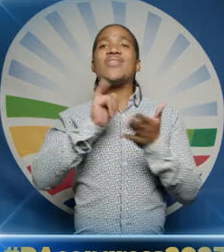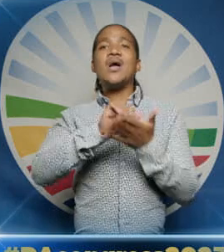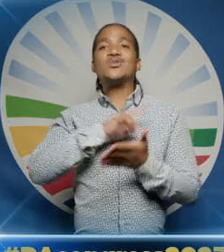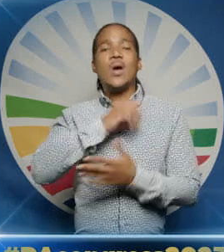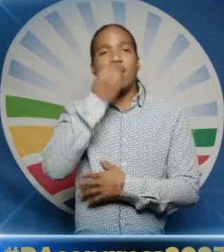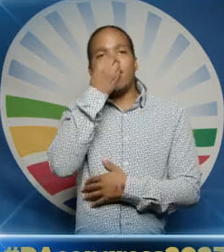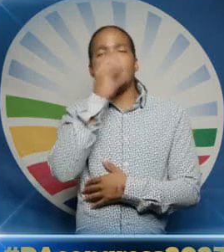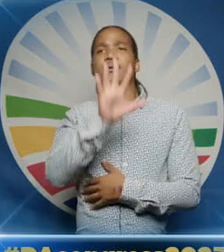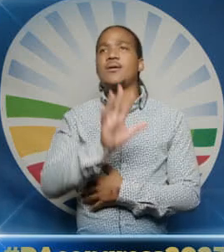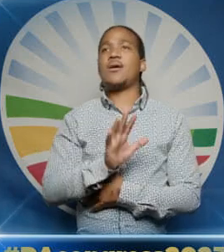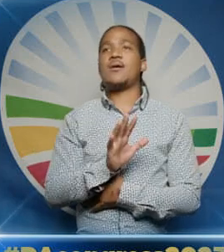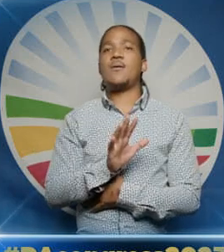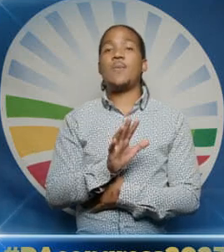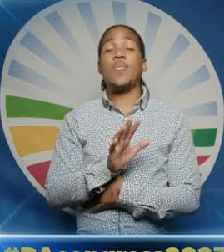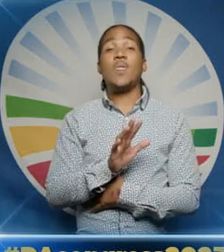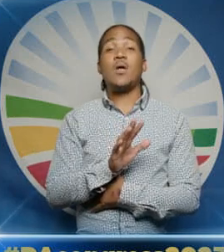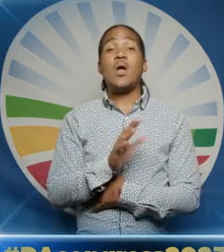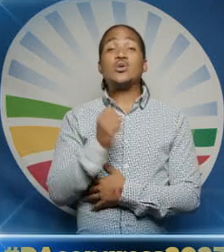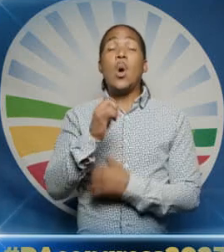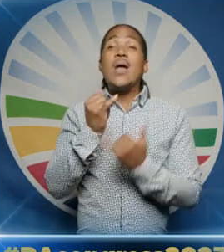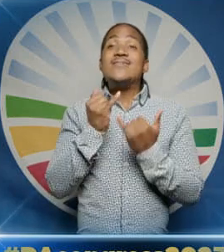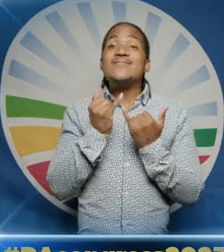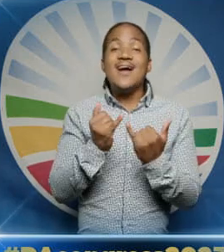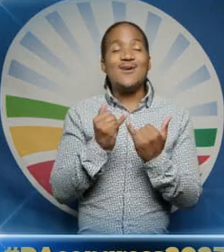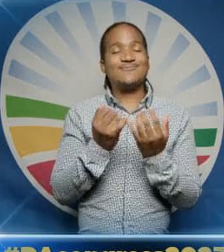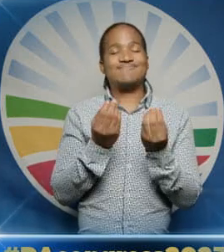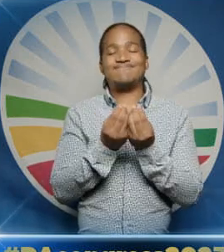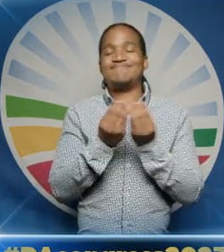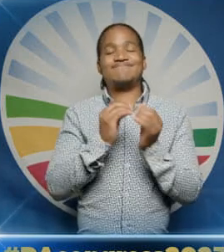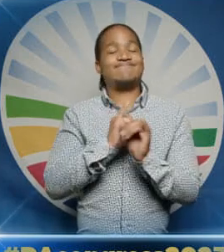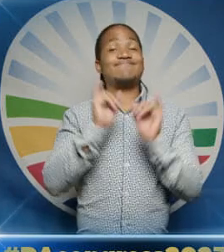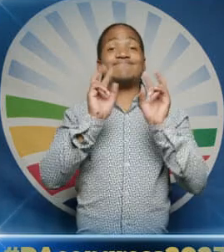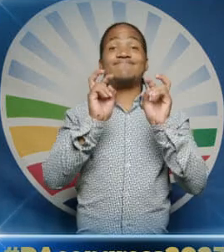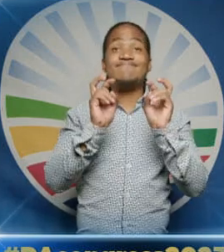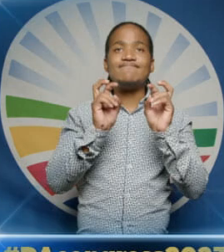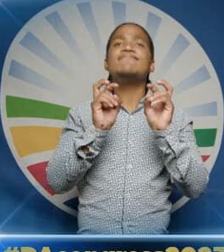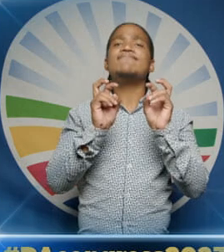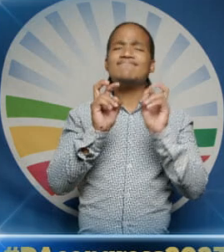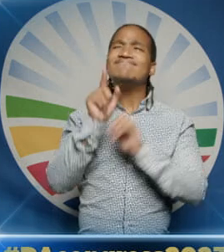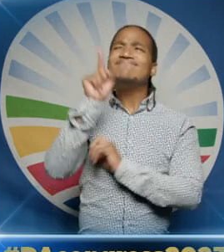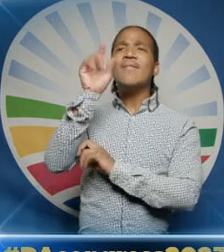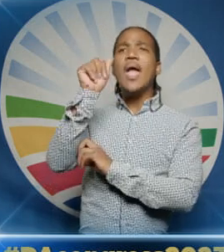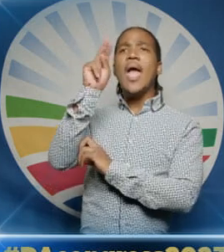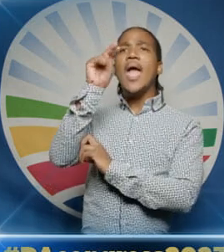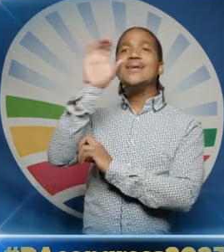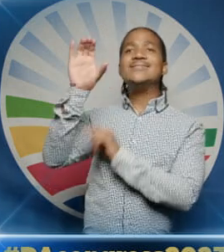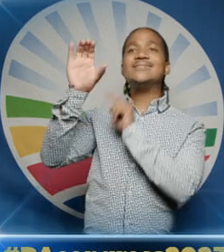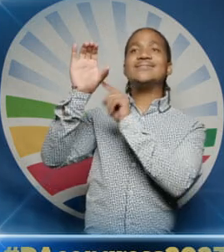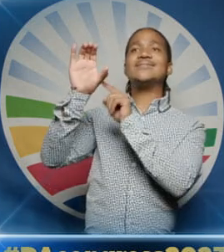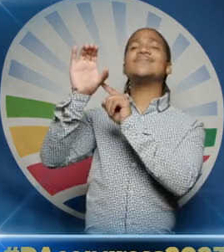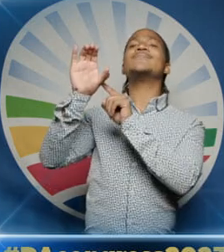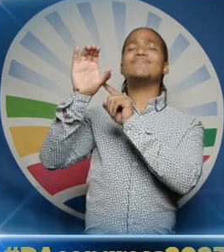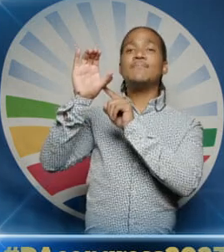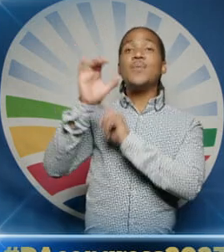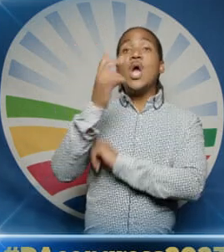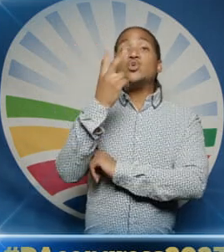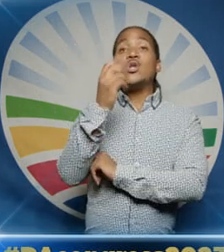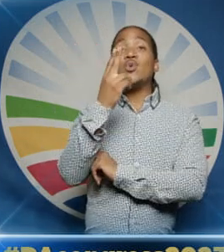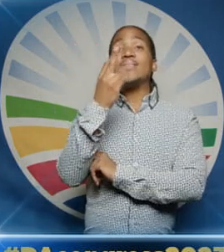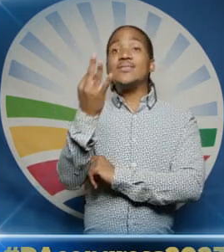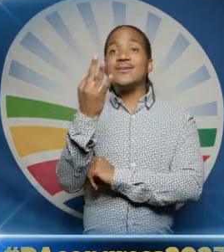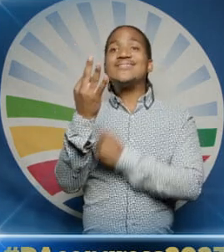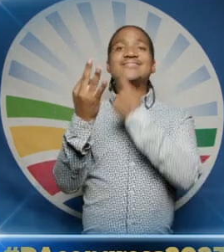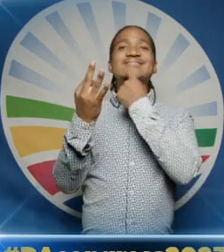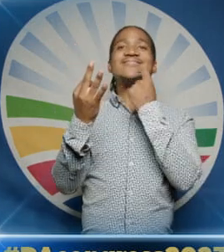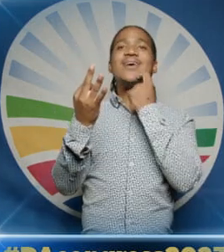bengakhathali. The greatest irony, Democrats, the ANC has dubbed 2023 as the year